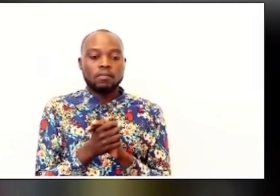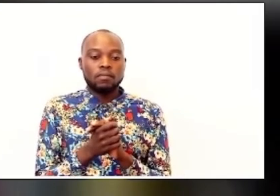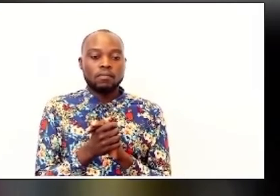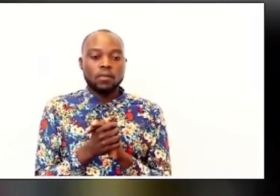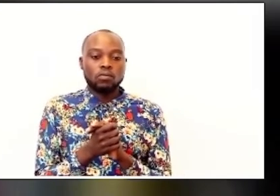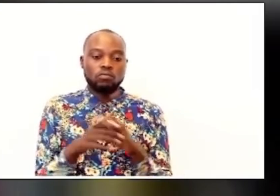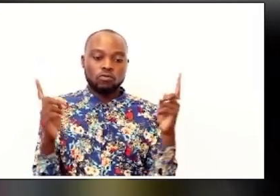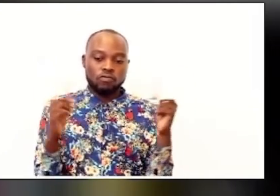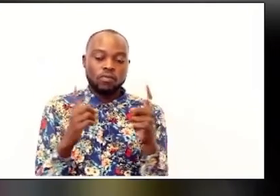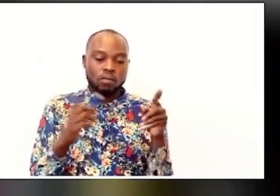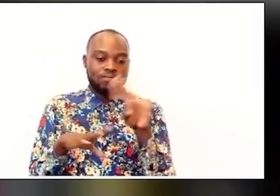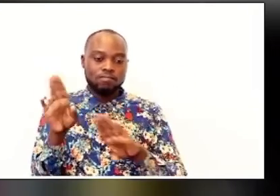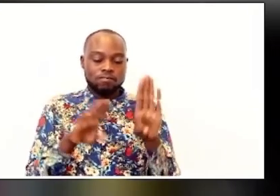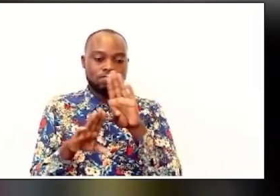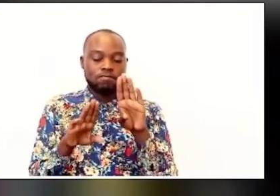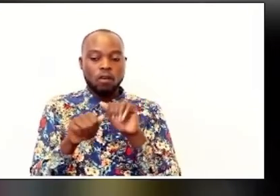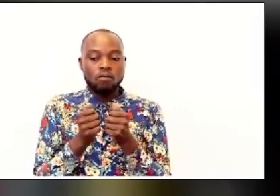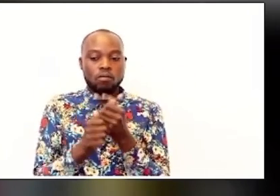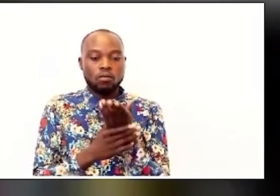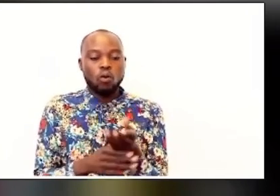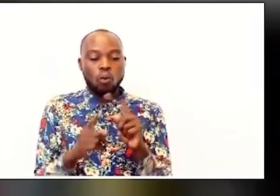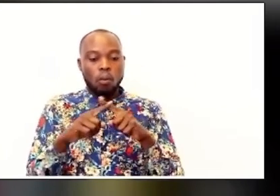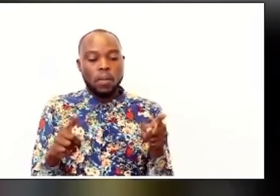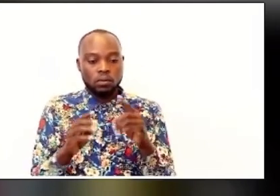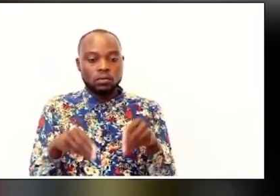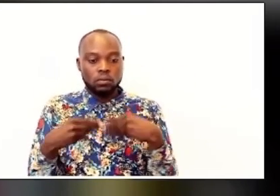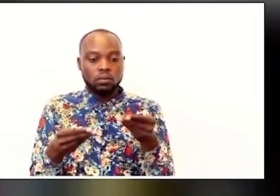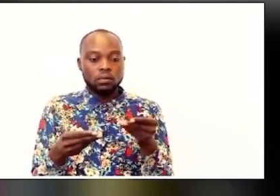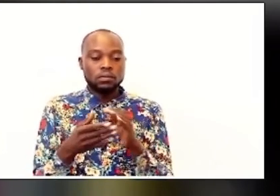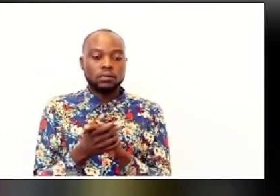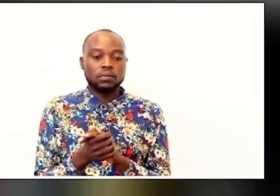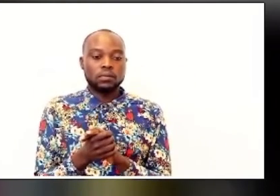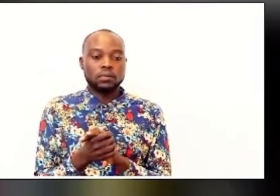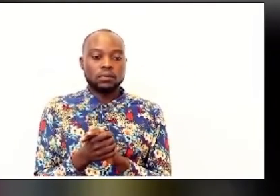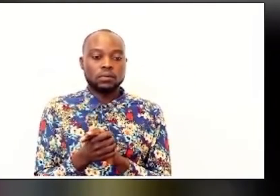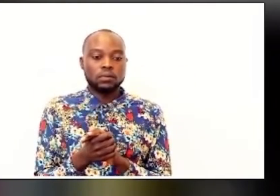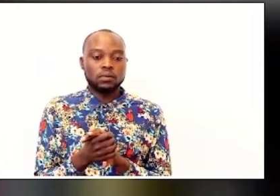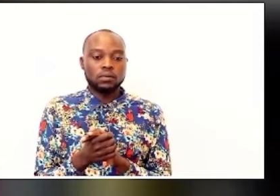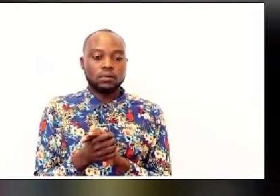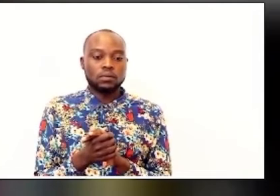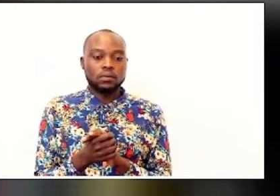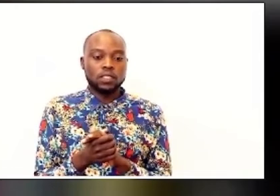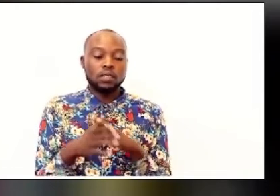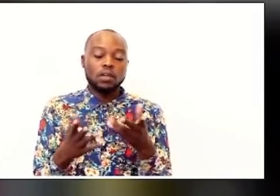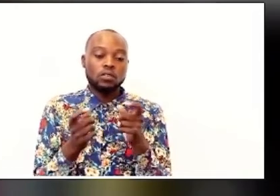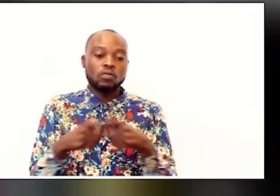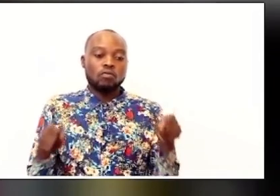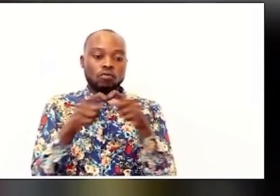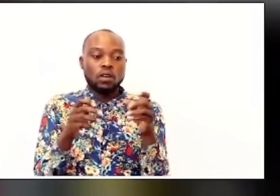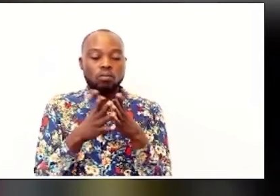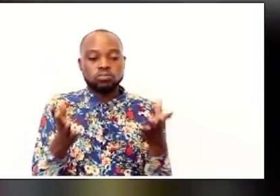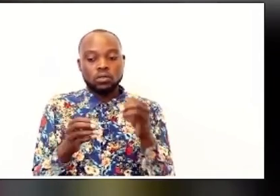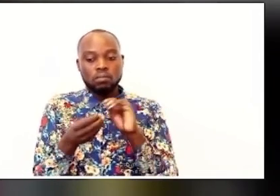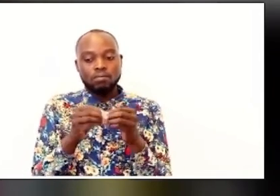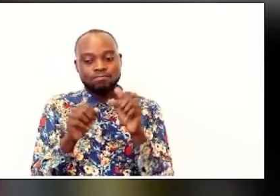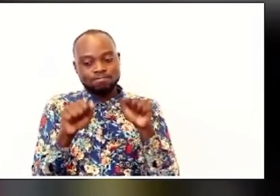face up the climate harm they've caused and to be able to provide the reparations that are needed to allow us to develop